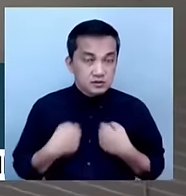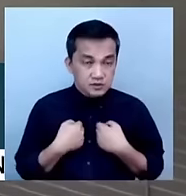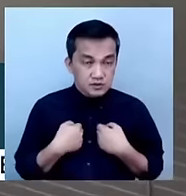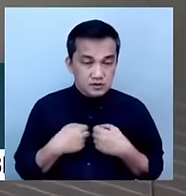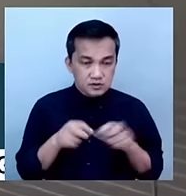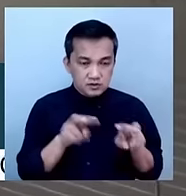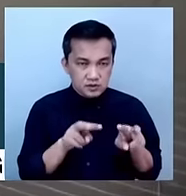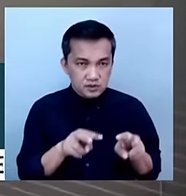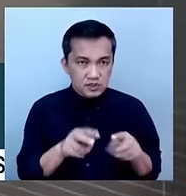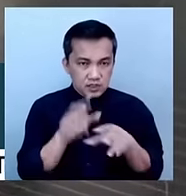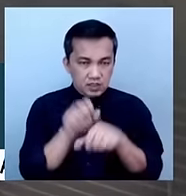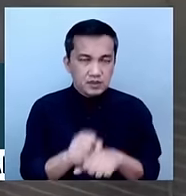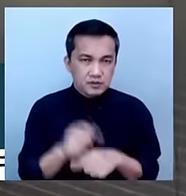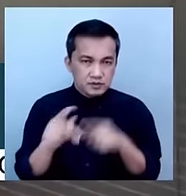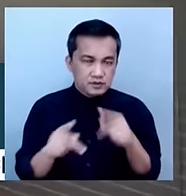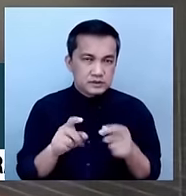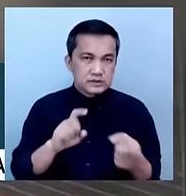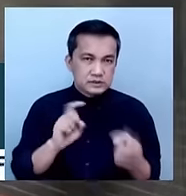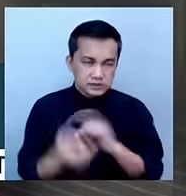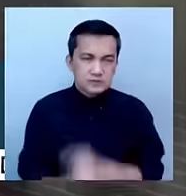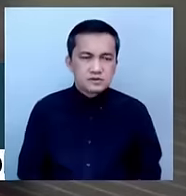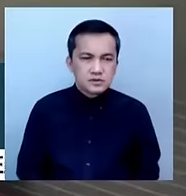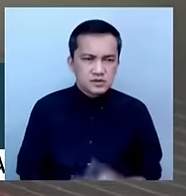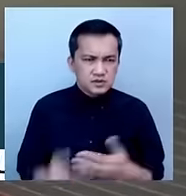habits of the public changes. Despite the